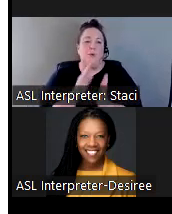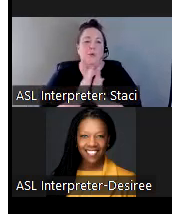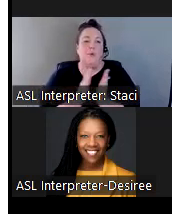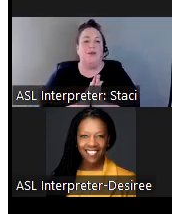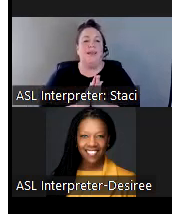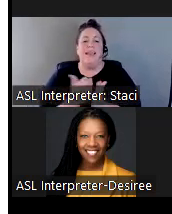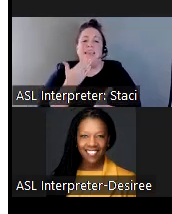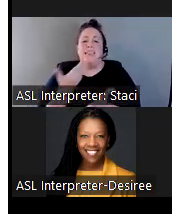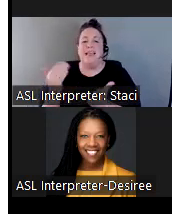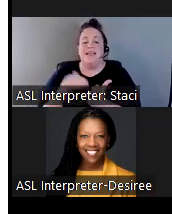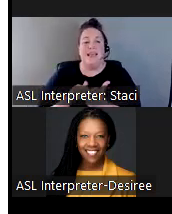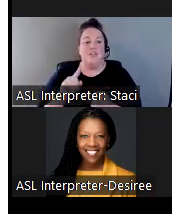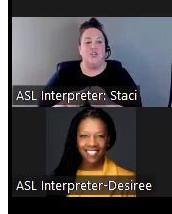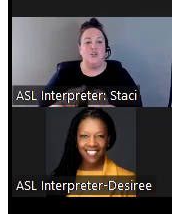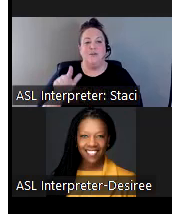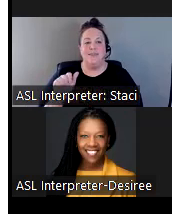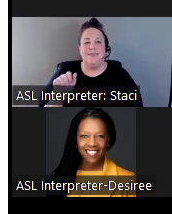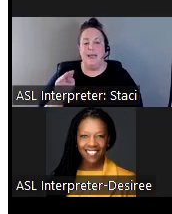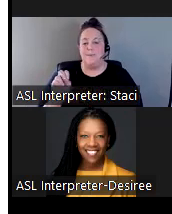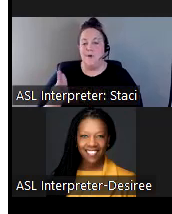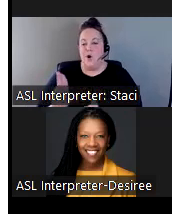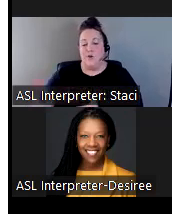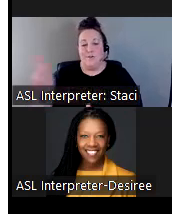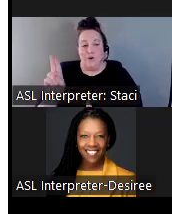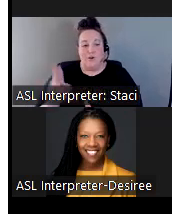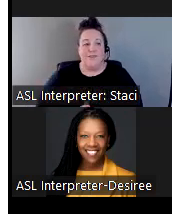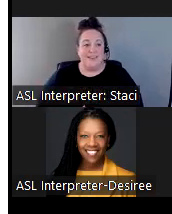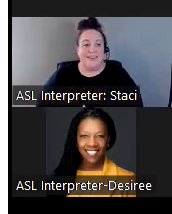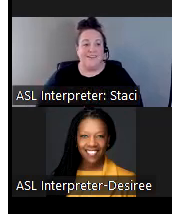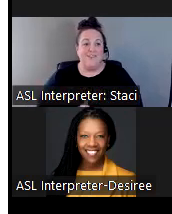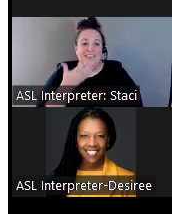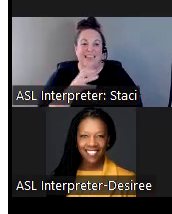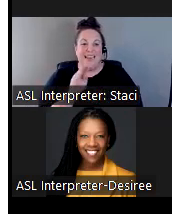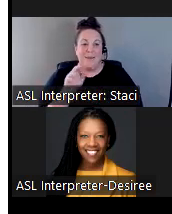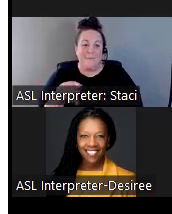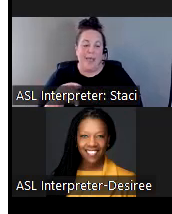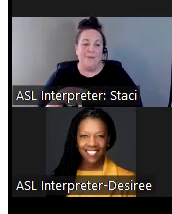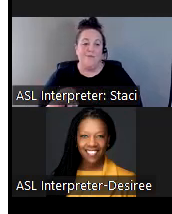thanks again to Lamar. This is the site for Lamar University for that heat map we have of Texas.